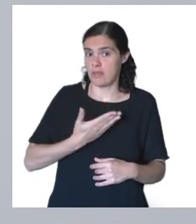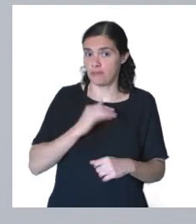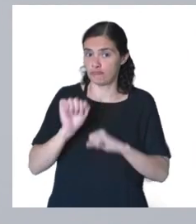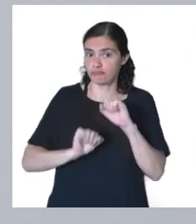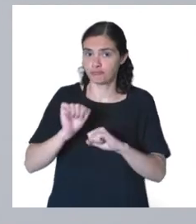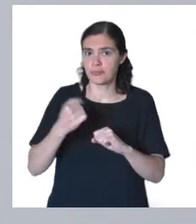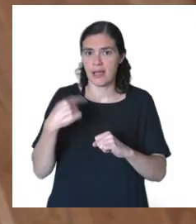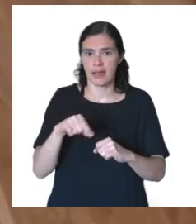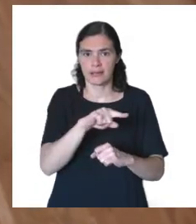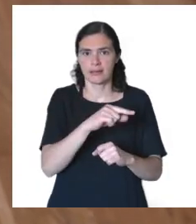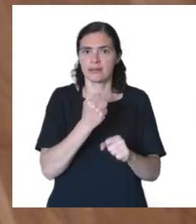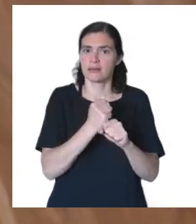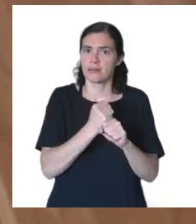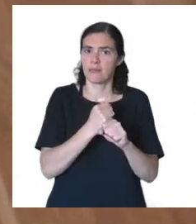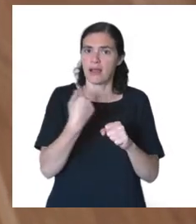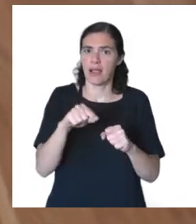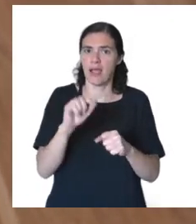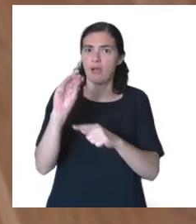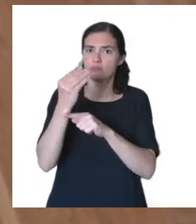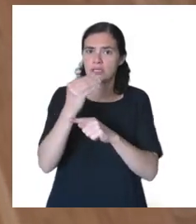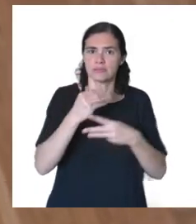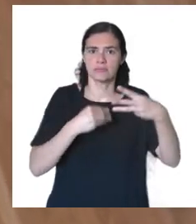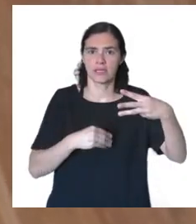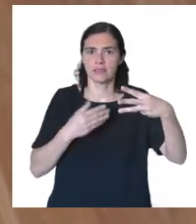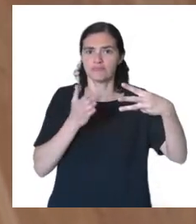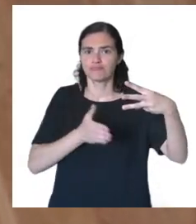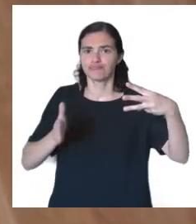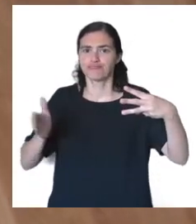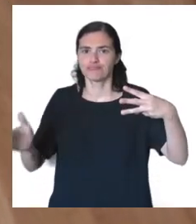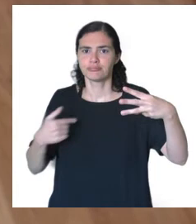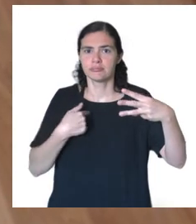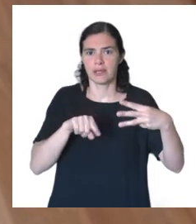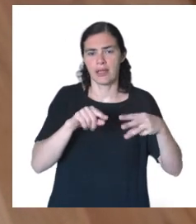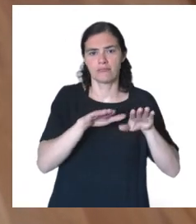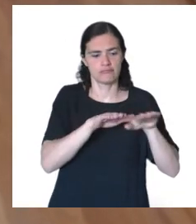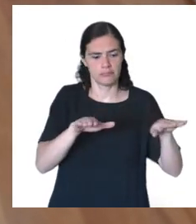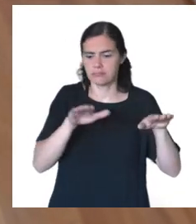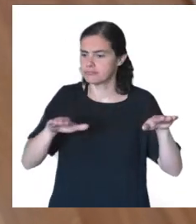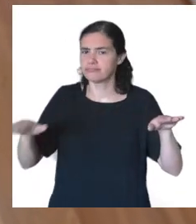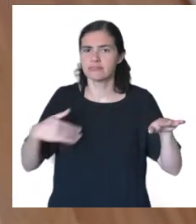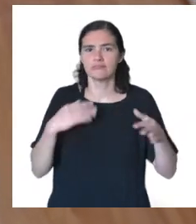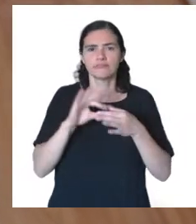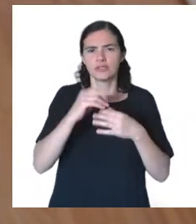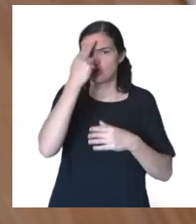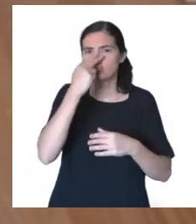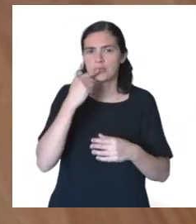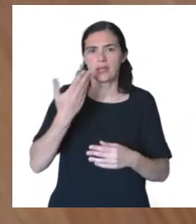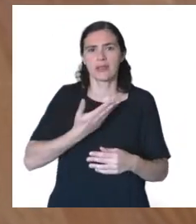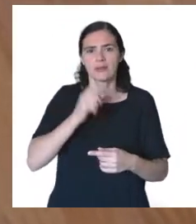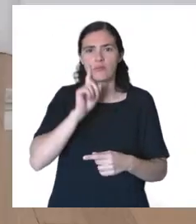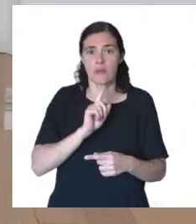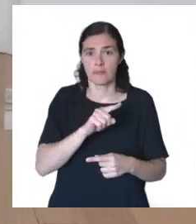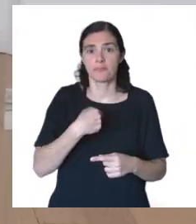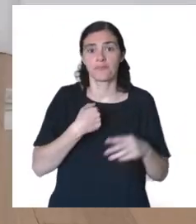women's rights. And there is a piece here called Object in Three Parts, which is about this topic of women's rights.